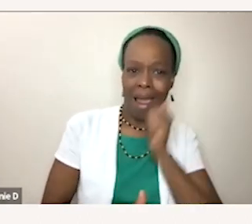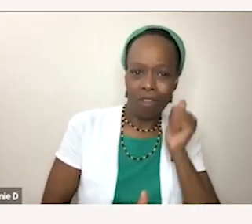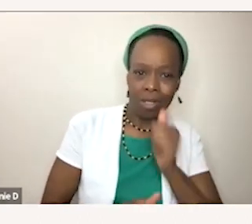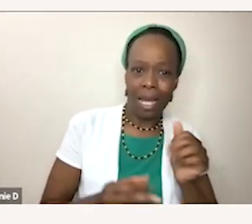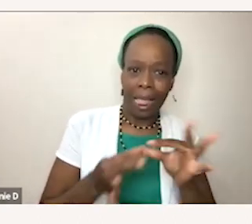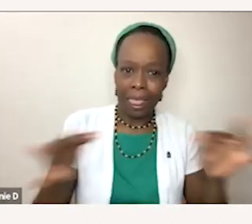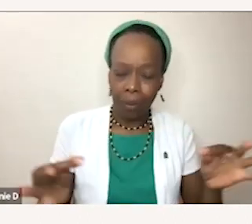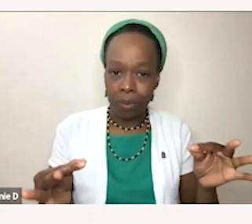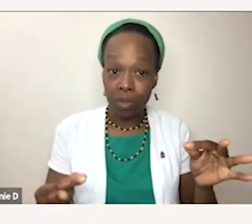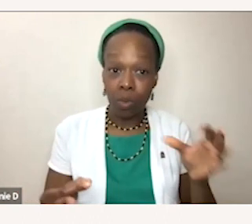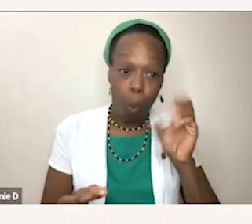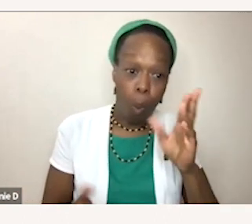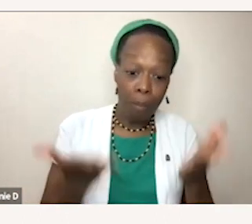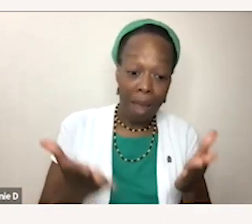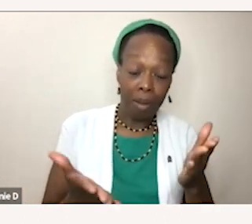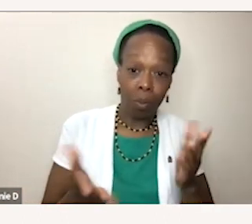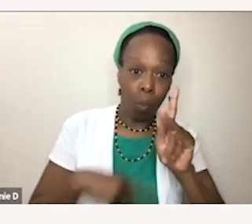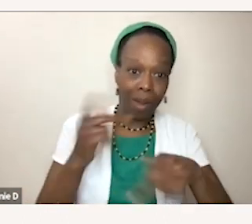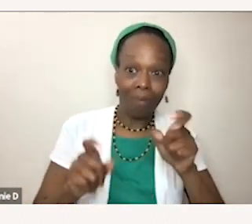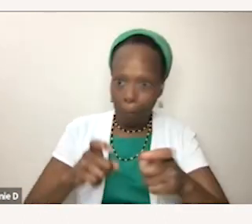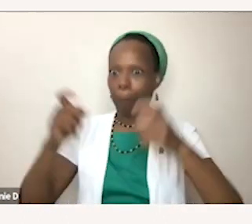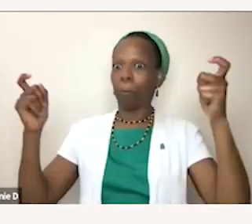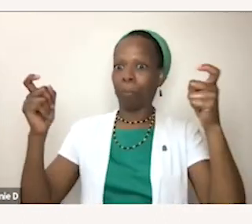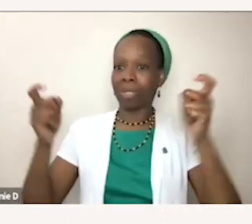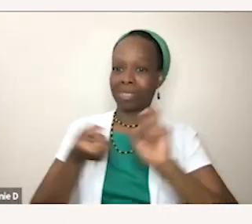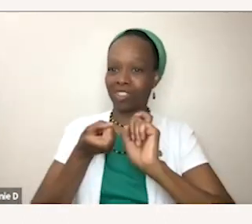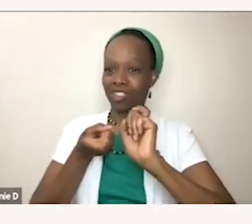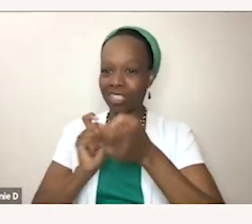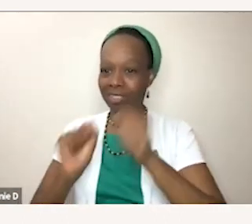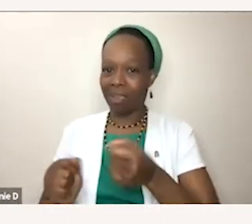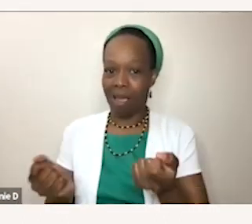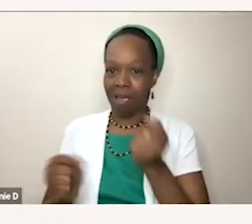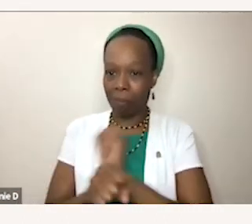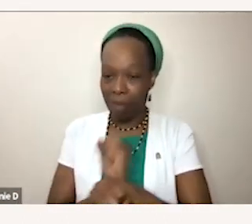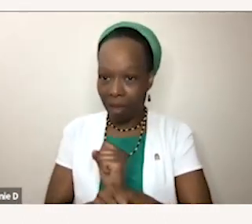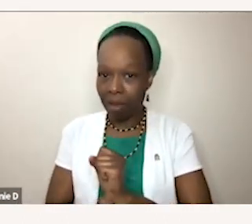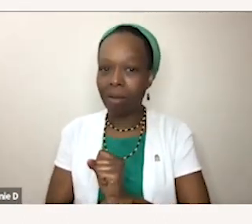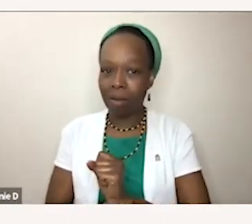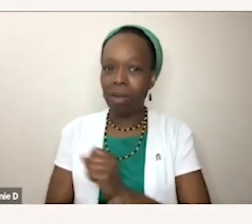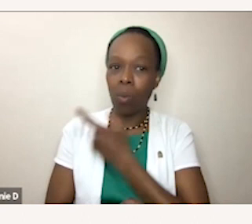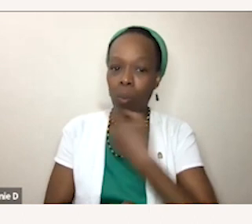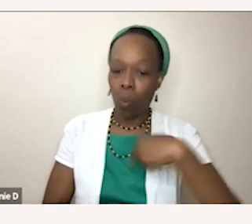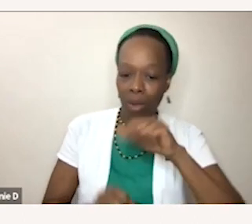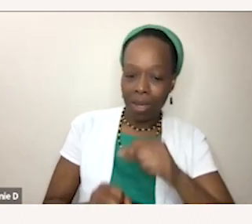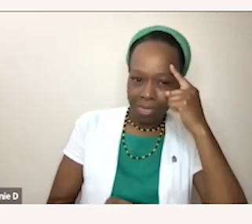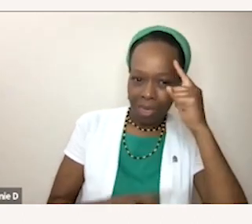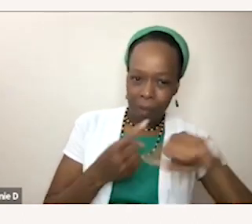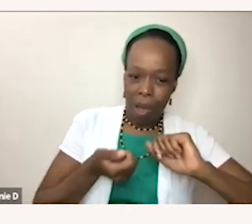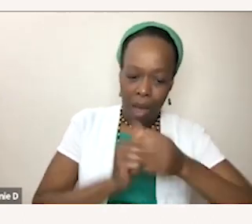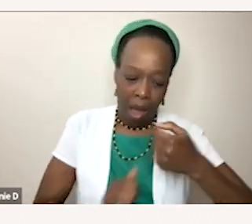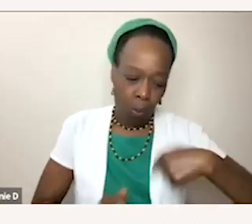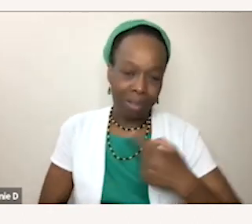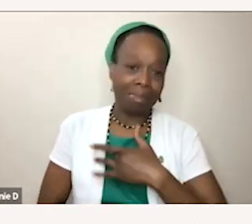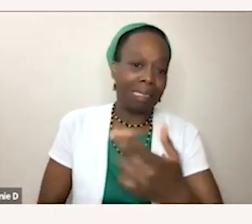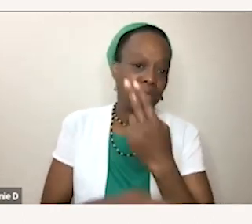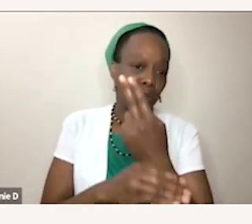major. But we can all intentionally think about how we use words and think about, most importantly,